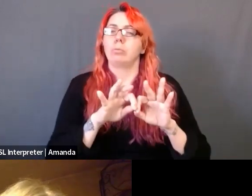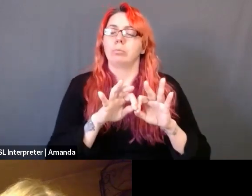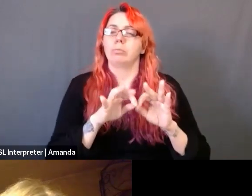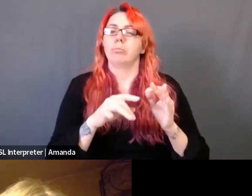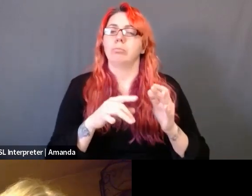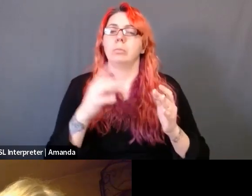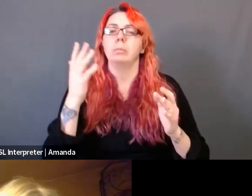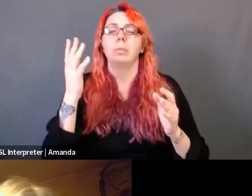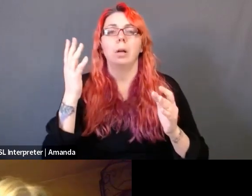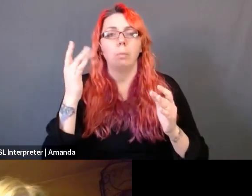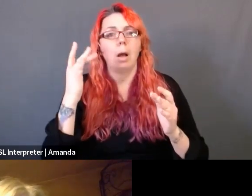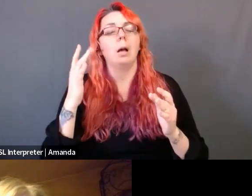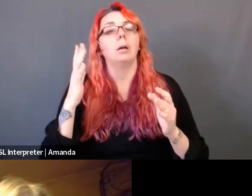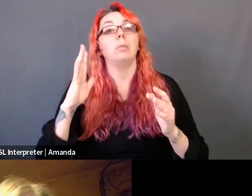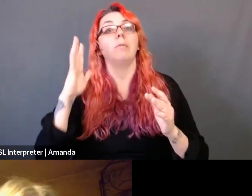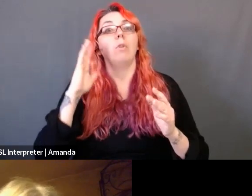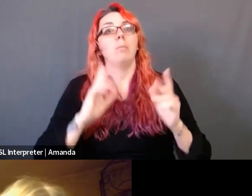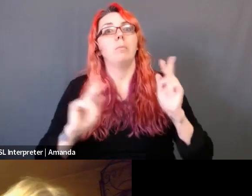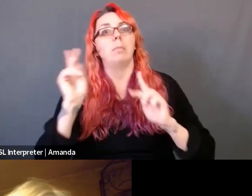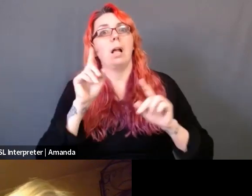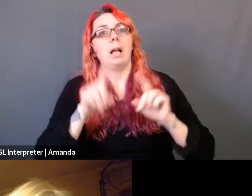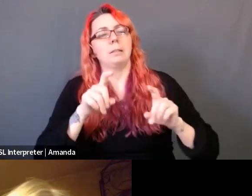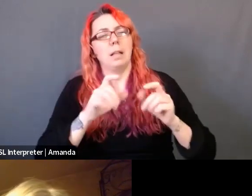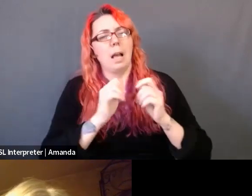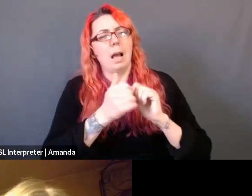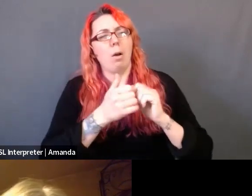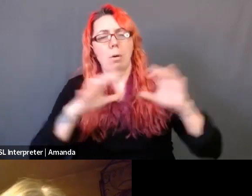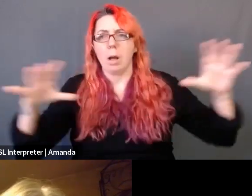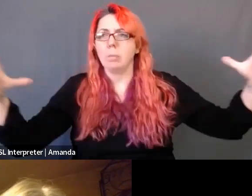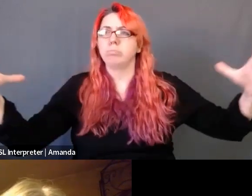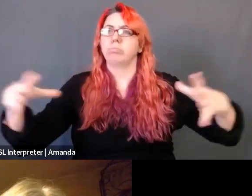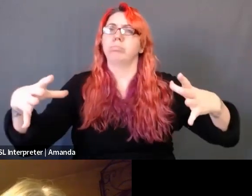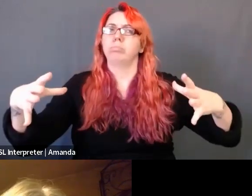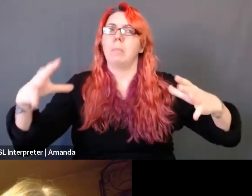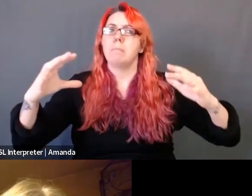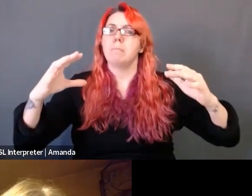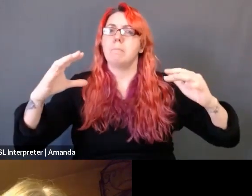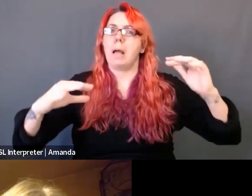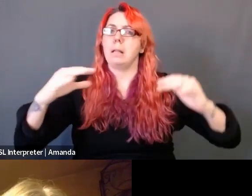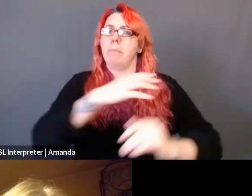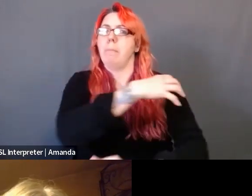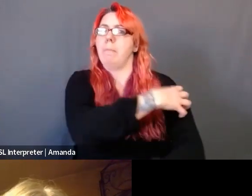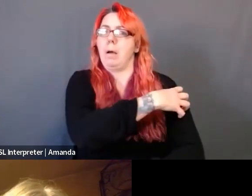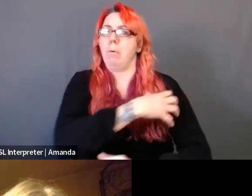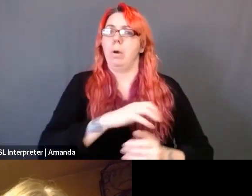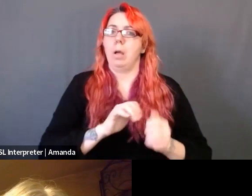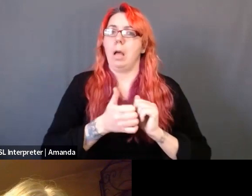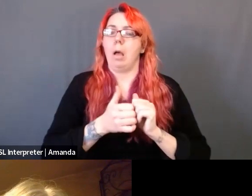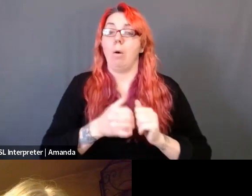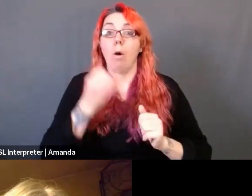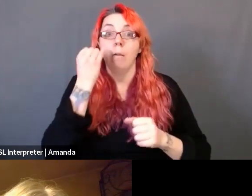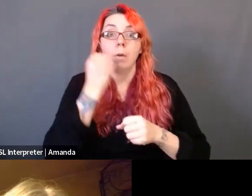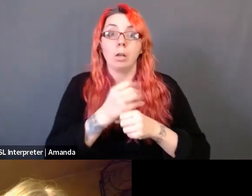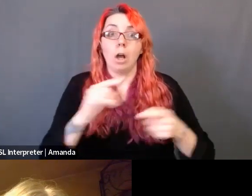you posed, one about how do you balance power in the space, two, when harm is done, how do you address that? And